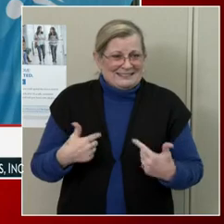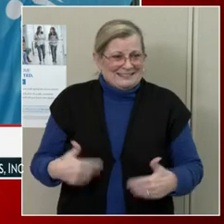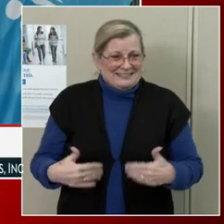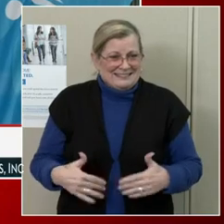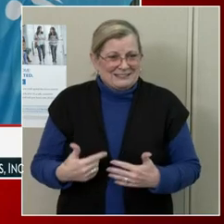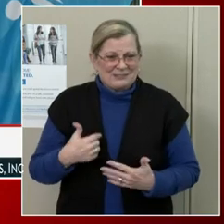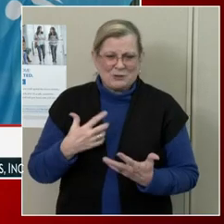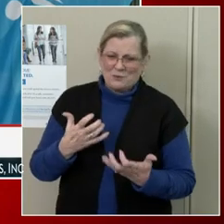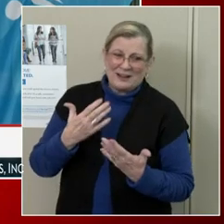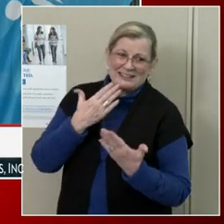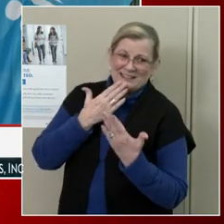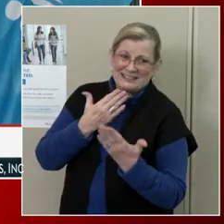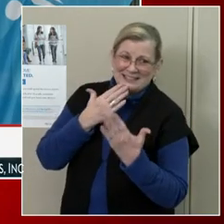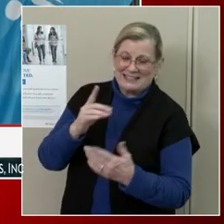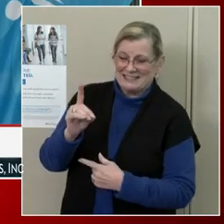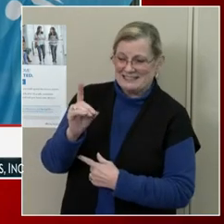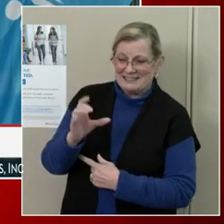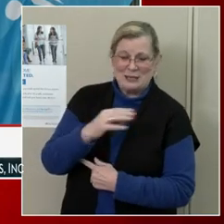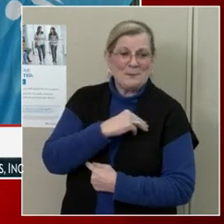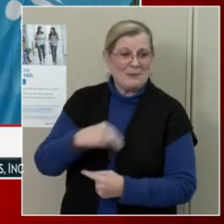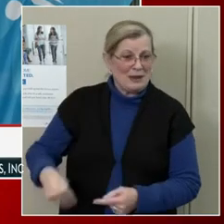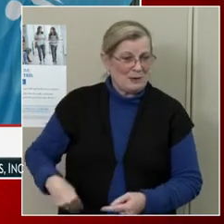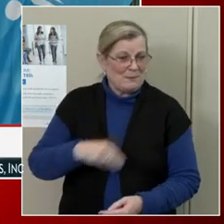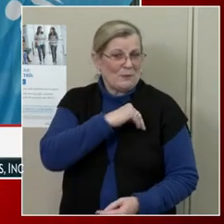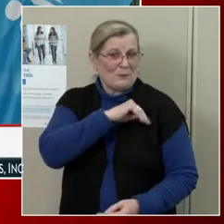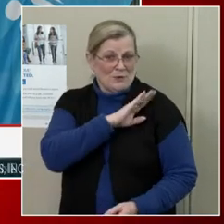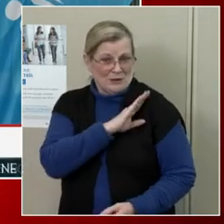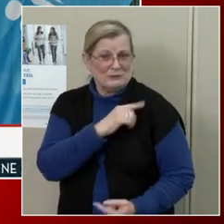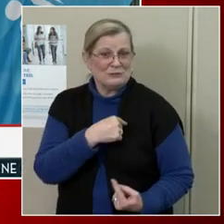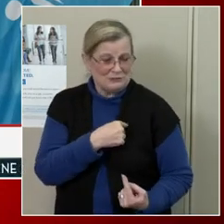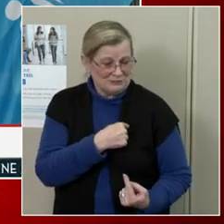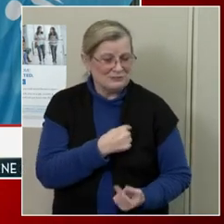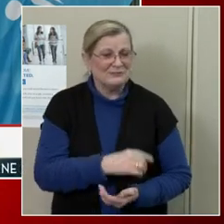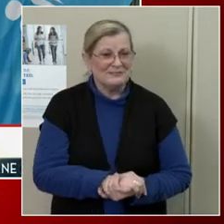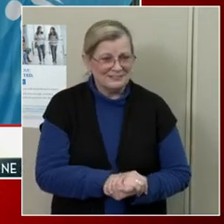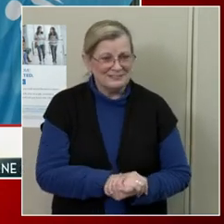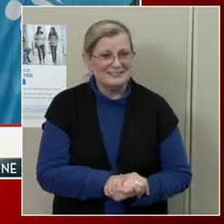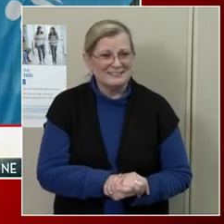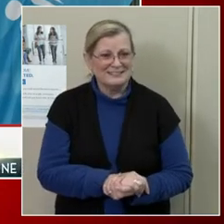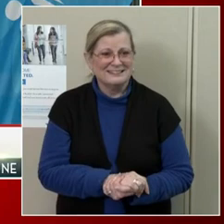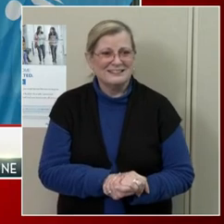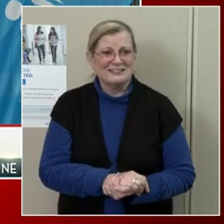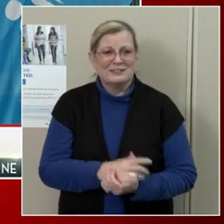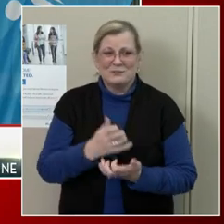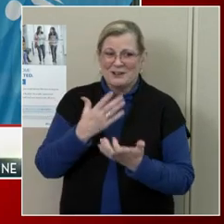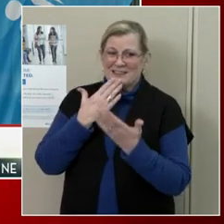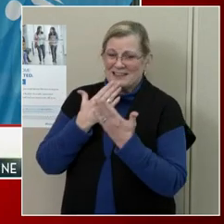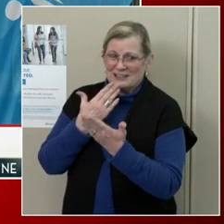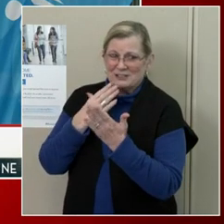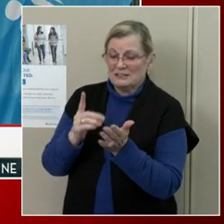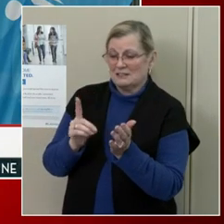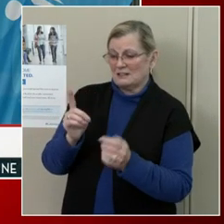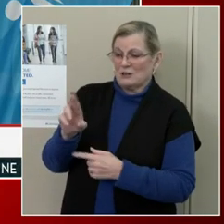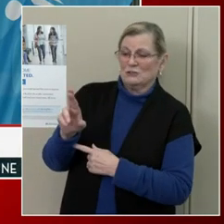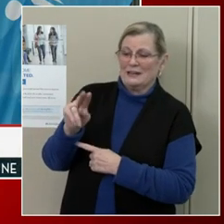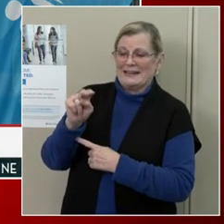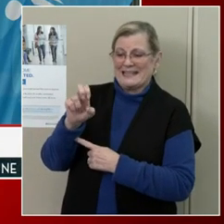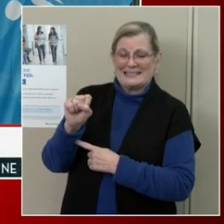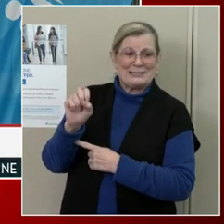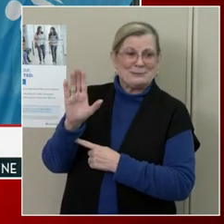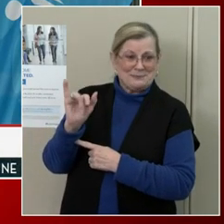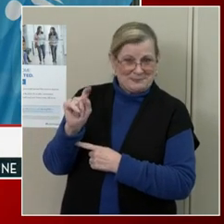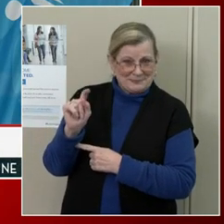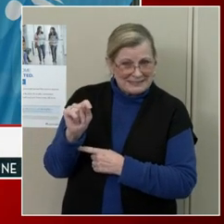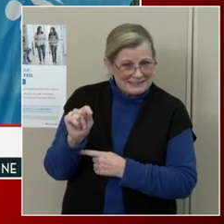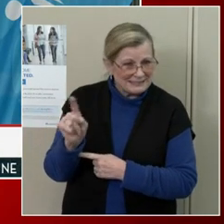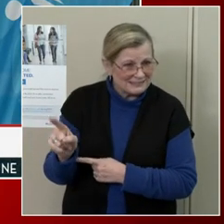our D.C. Mayor, Mayor Muriel Bowser. I want to thank Dr. LaQuandra Nesbitt. I want to thank our